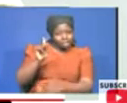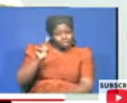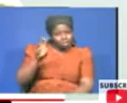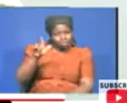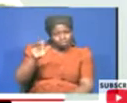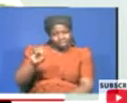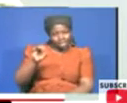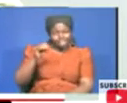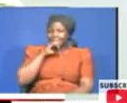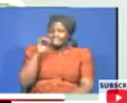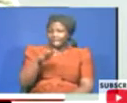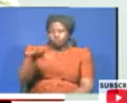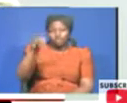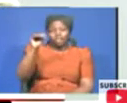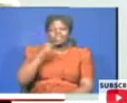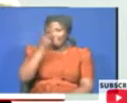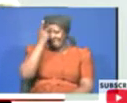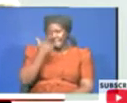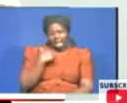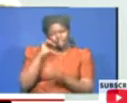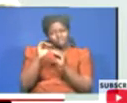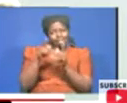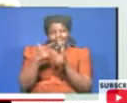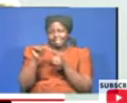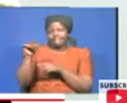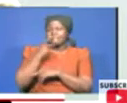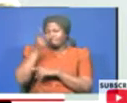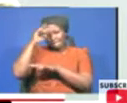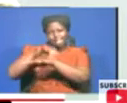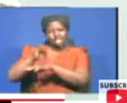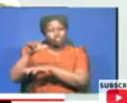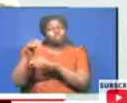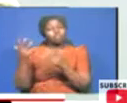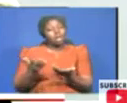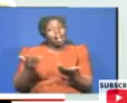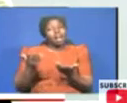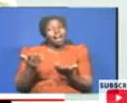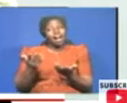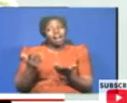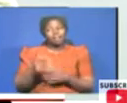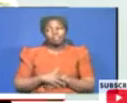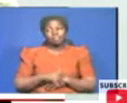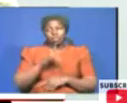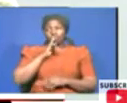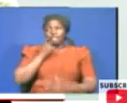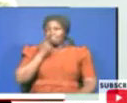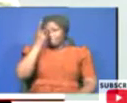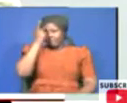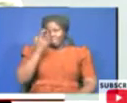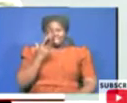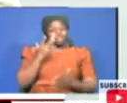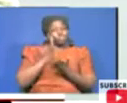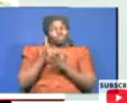parent don't have. Mm-hmm. So where will she get from? So the parents are suffering. Yeah.